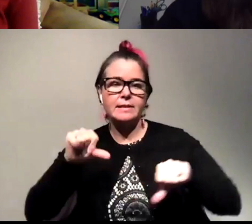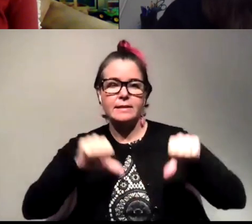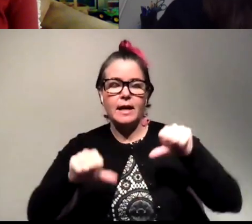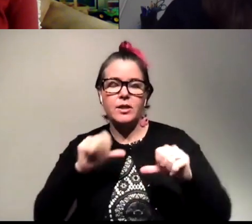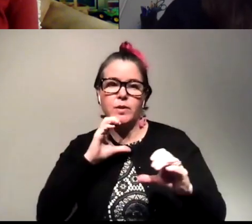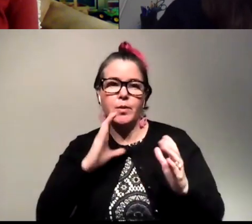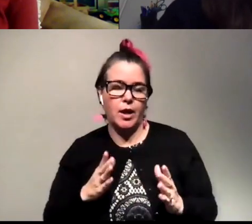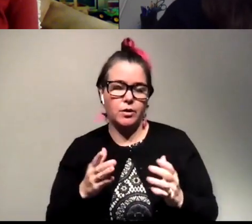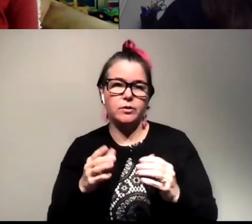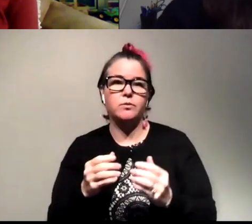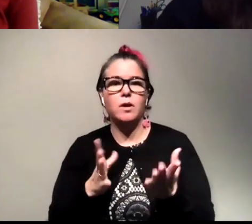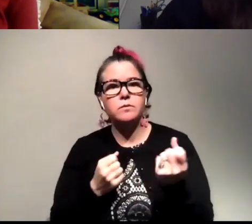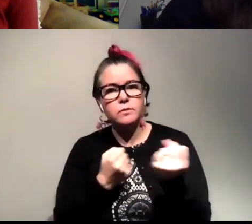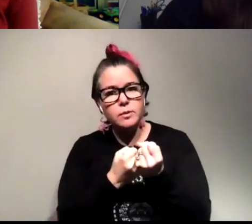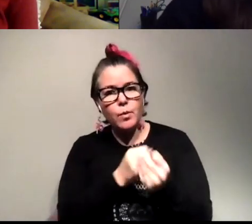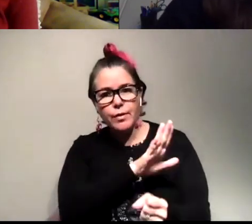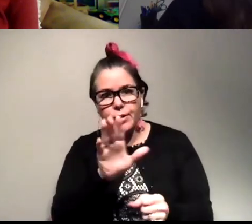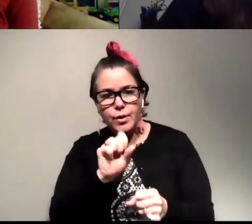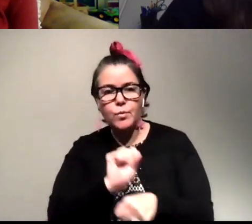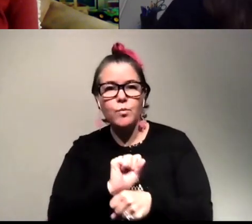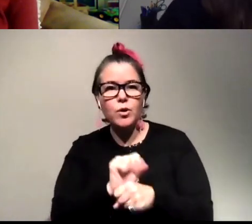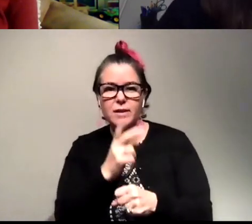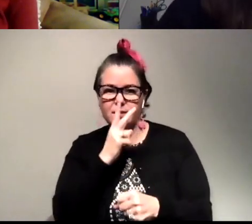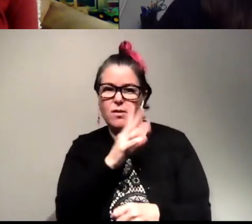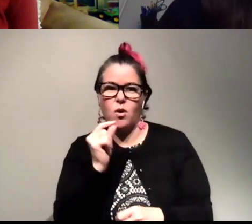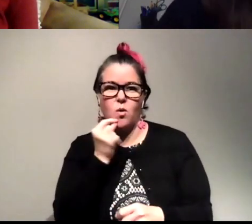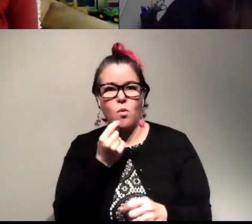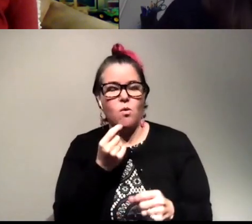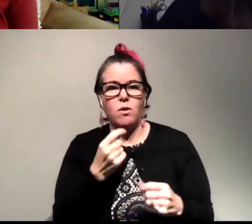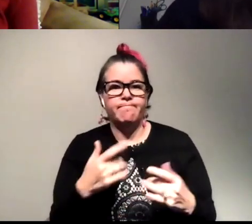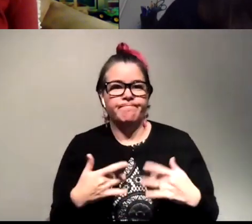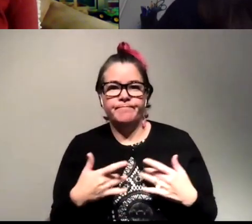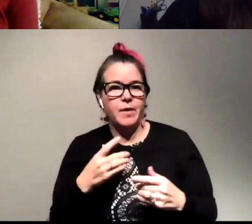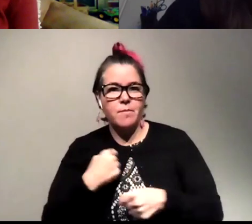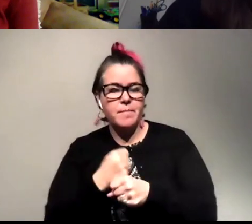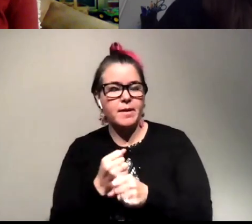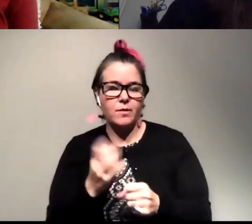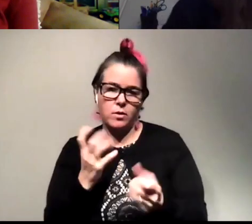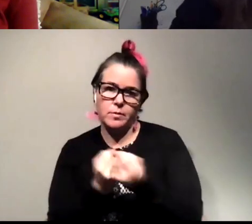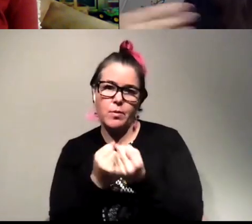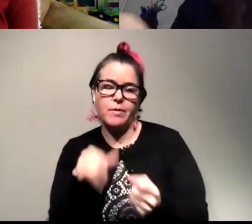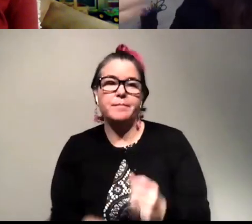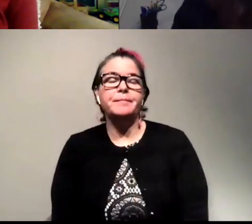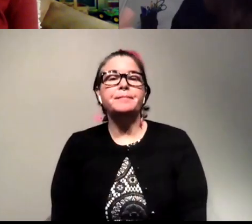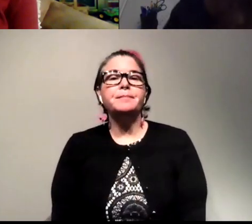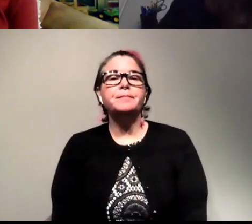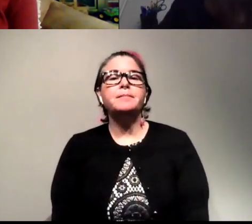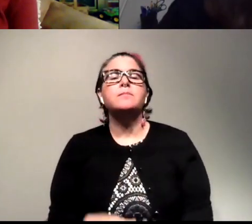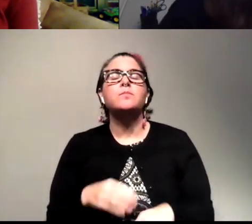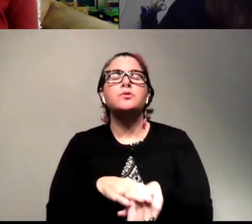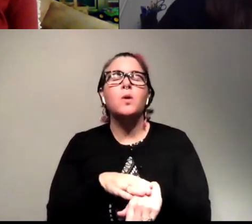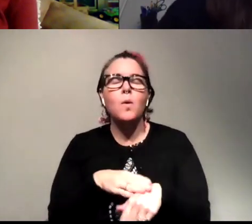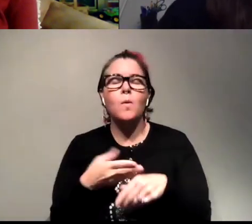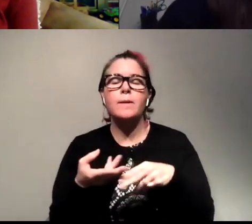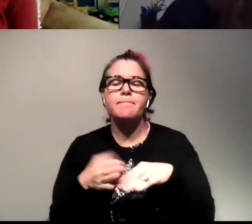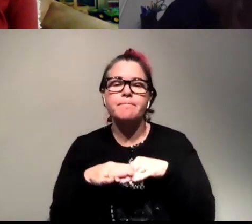sure that we're supporting their work, and we like to see all the cool stuff that they produce, and we'd like to support that. So we're slowly over time building that.